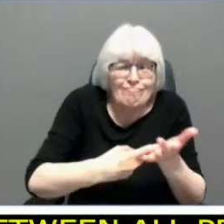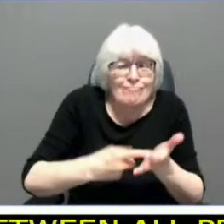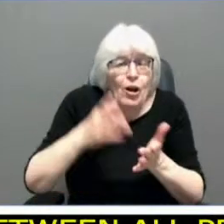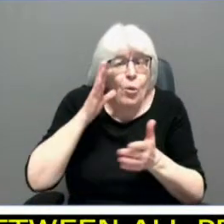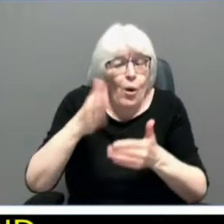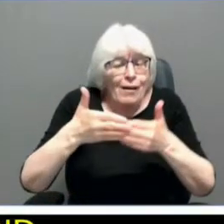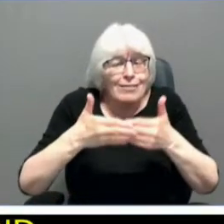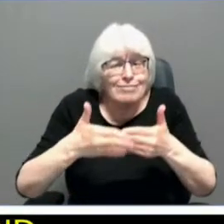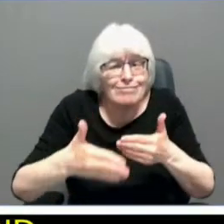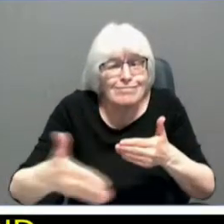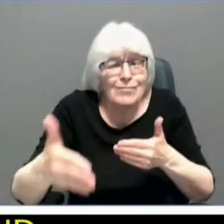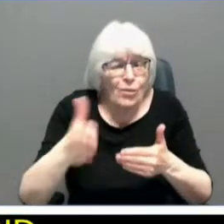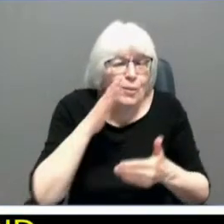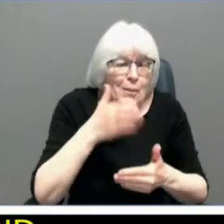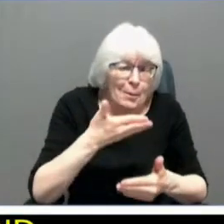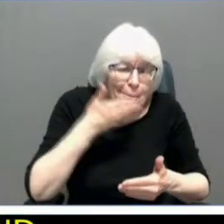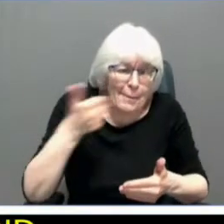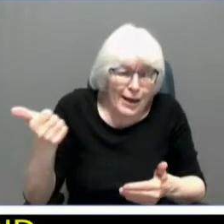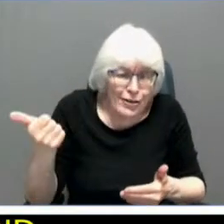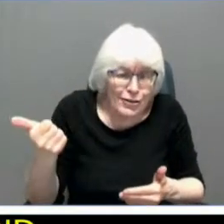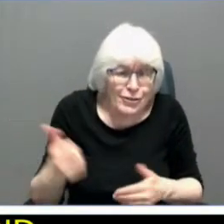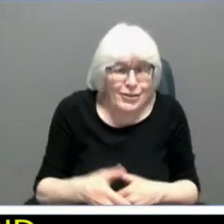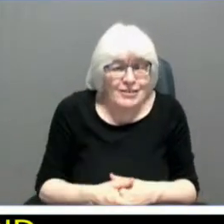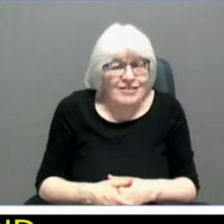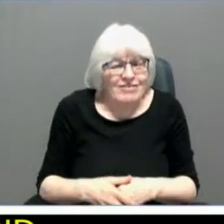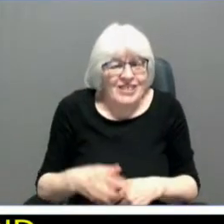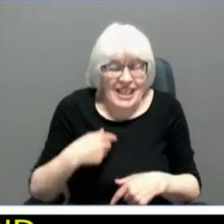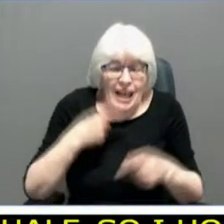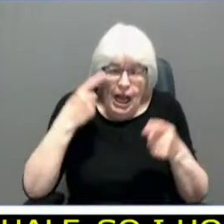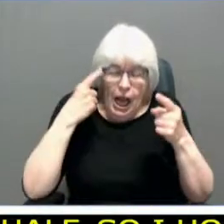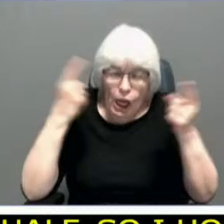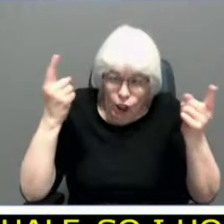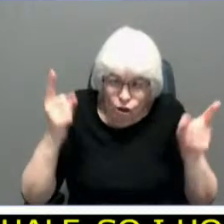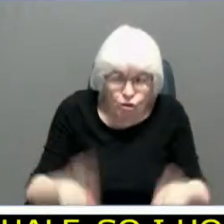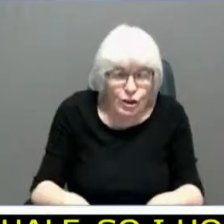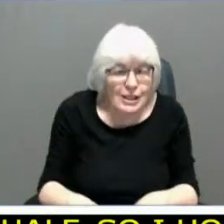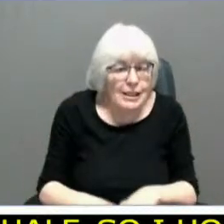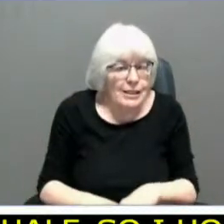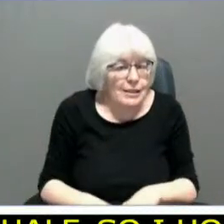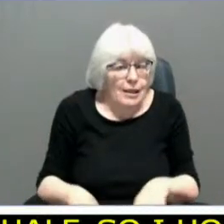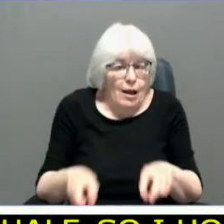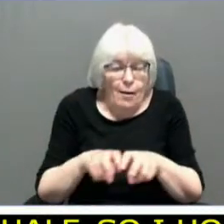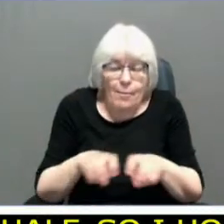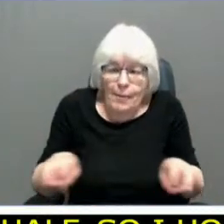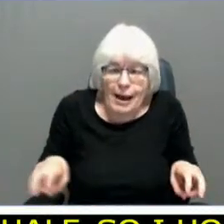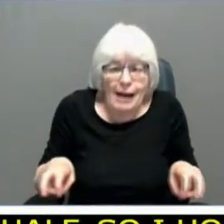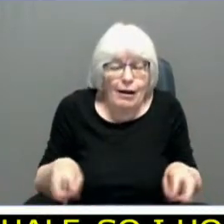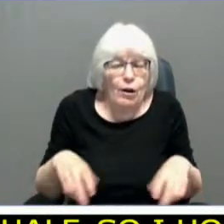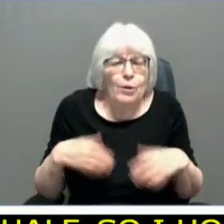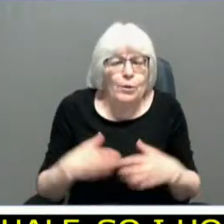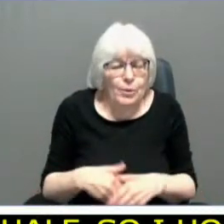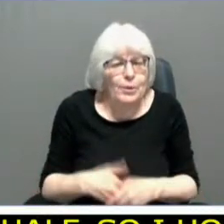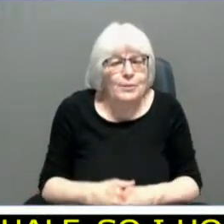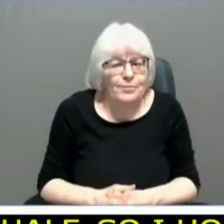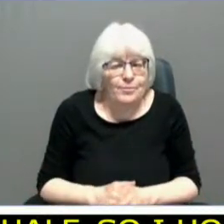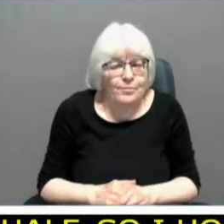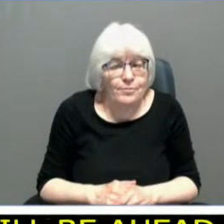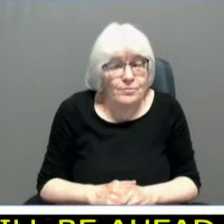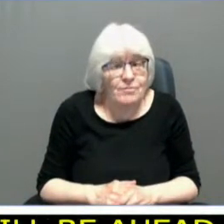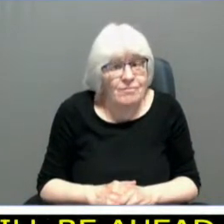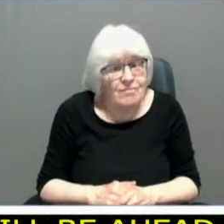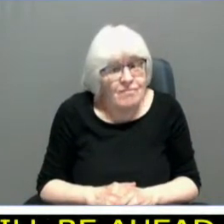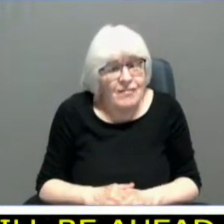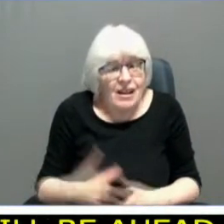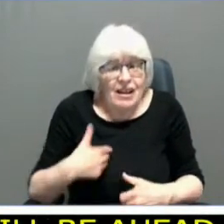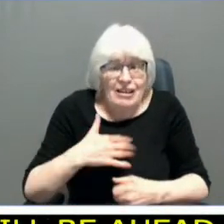Yeah, certainly I'd echo what the entire panel has said here today, that while the pressures may be ones beyond